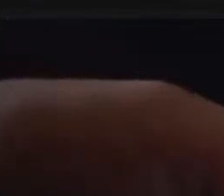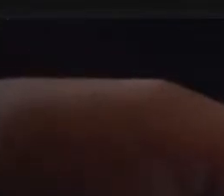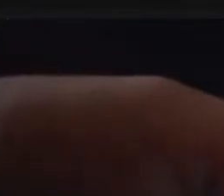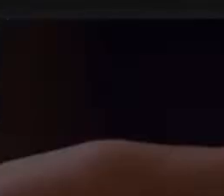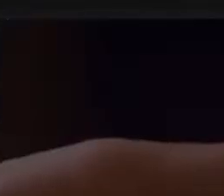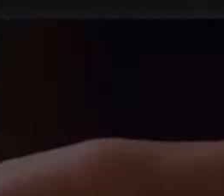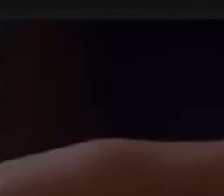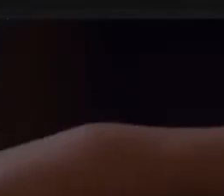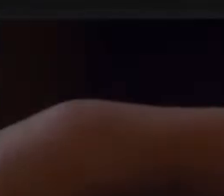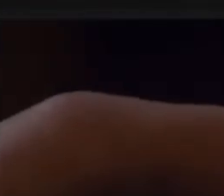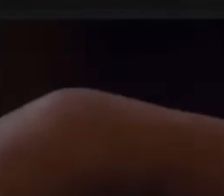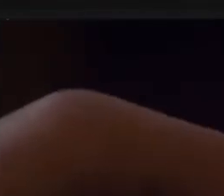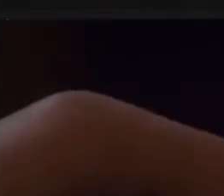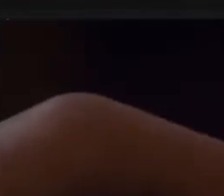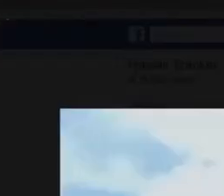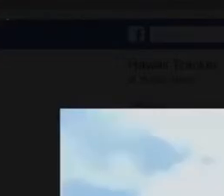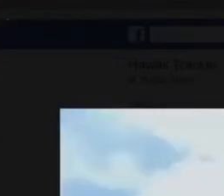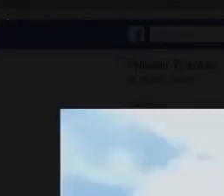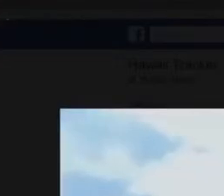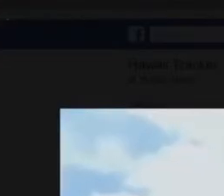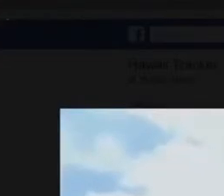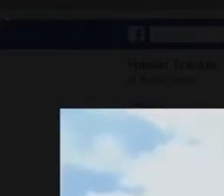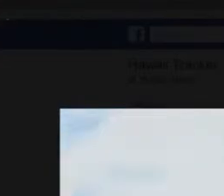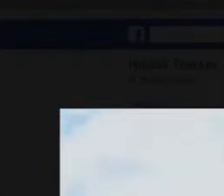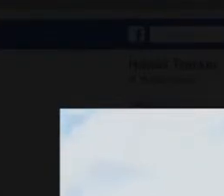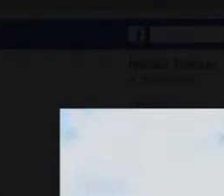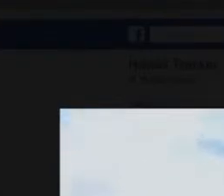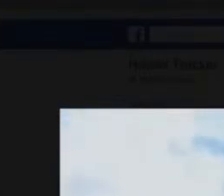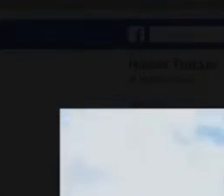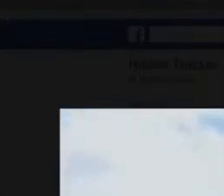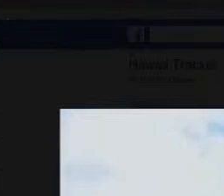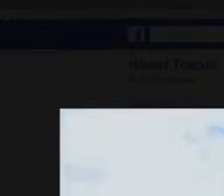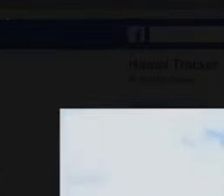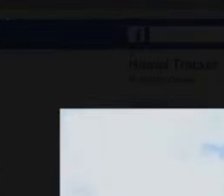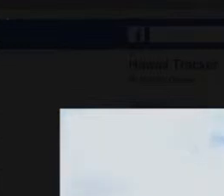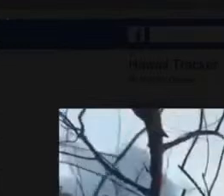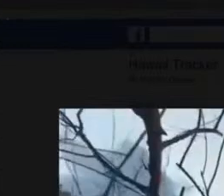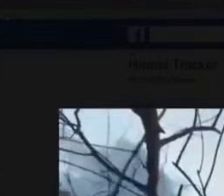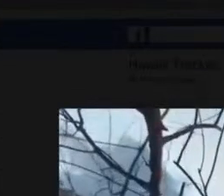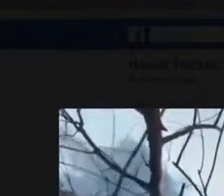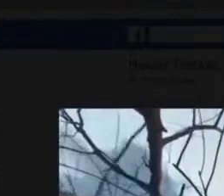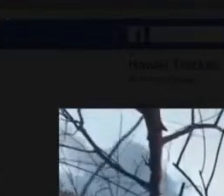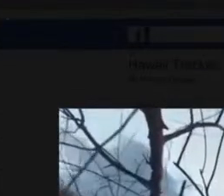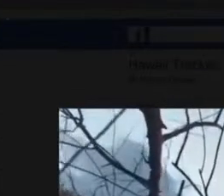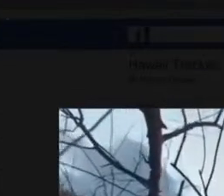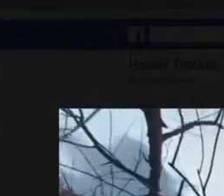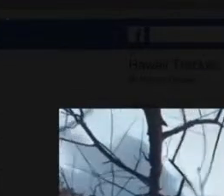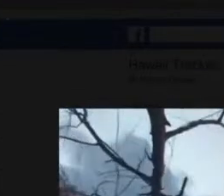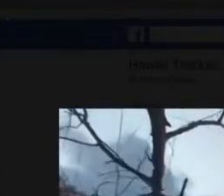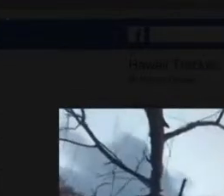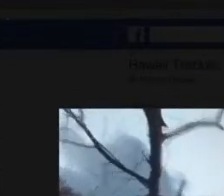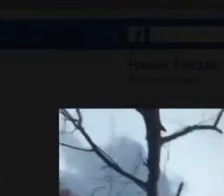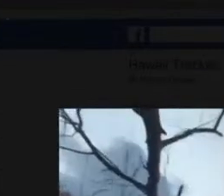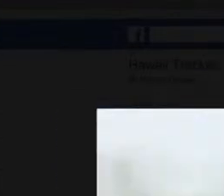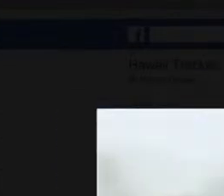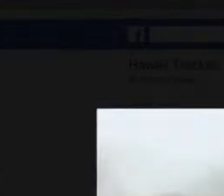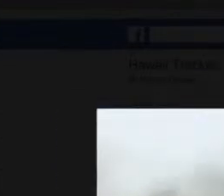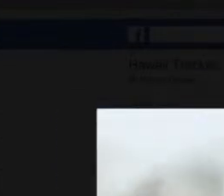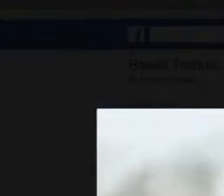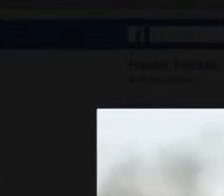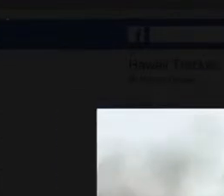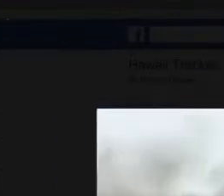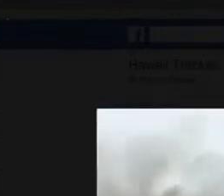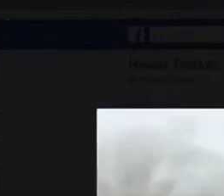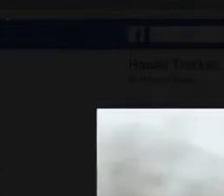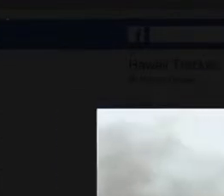get their questions answered. Hey, how's it going? We're live. This is Fissure 20. We had hundreds of people all throughout the